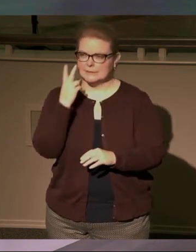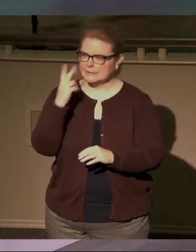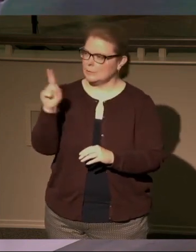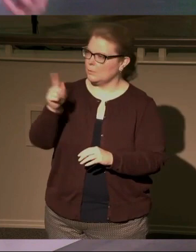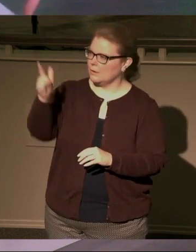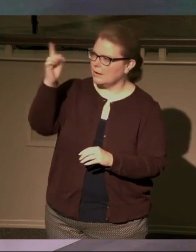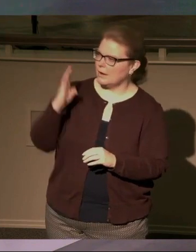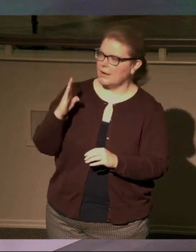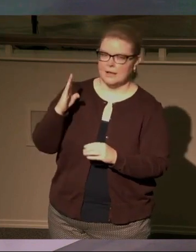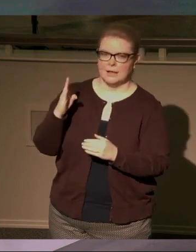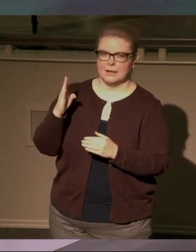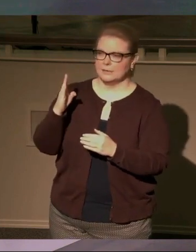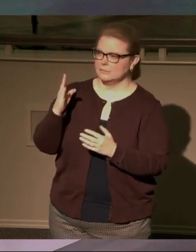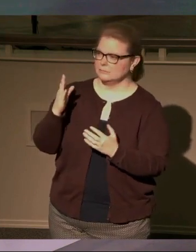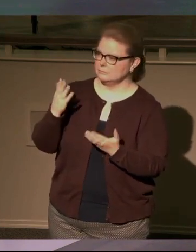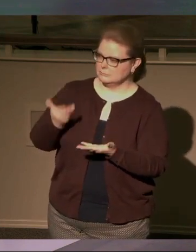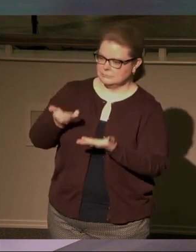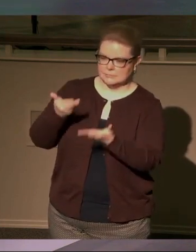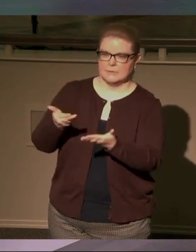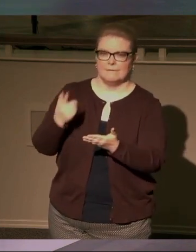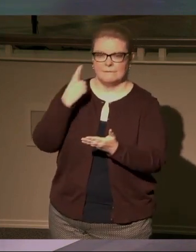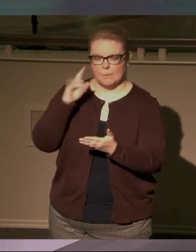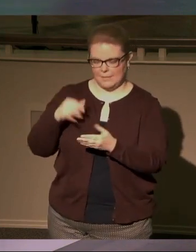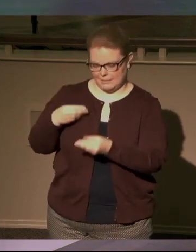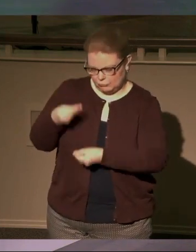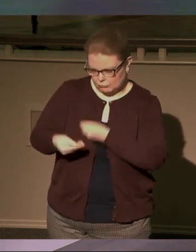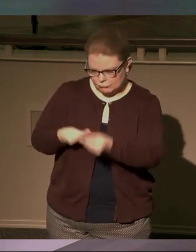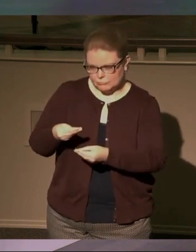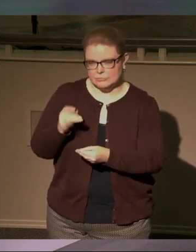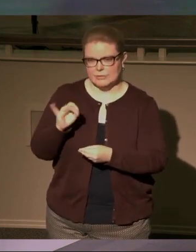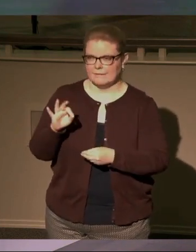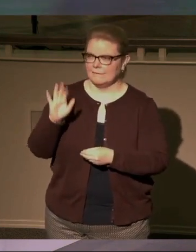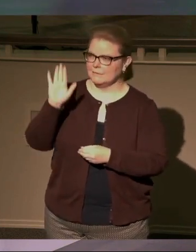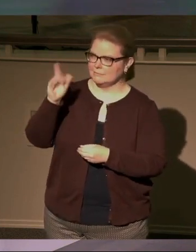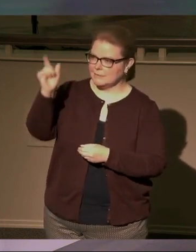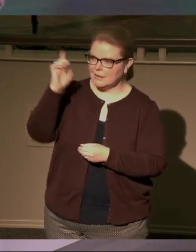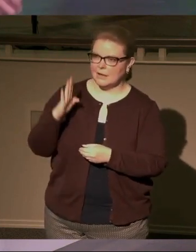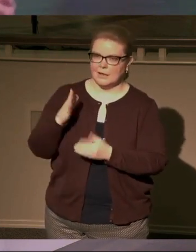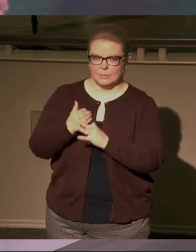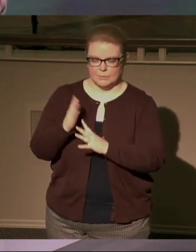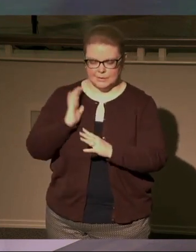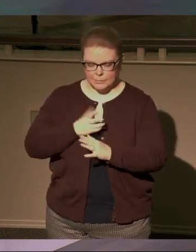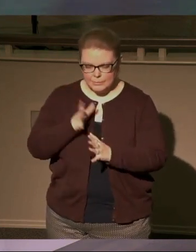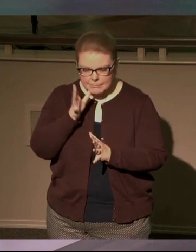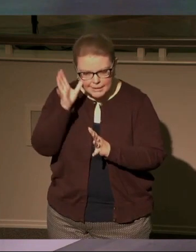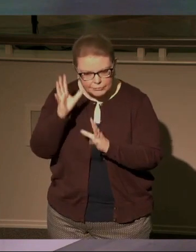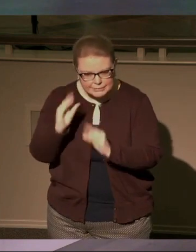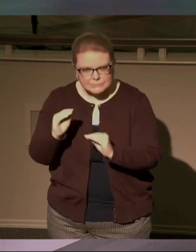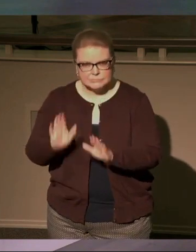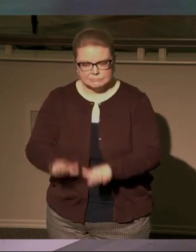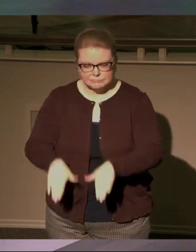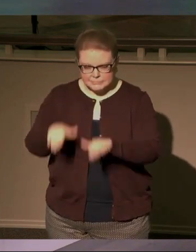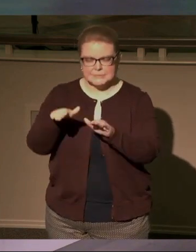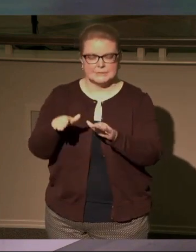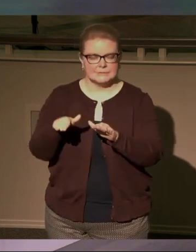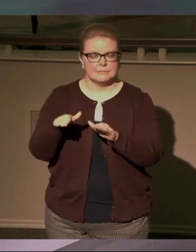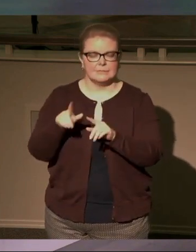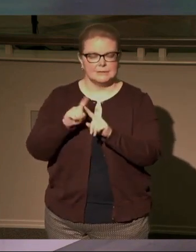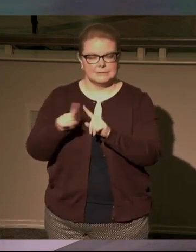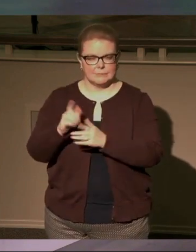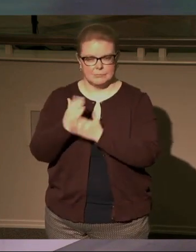the creation of heritage in our families and through our parenting and grandparenting and all those phases of